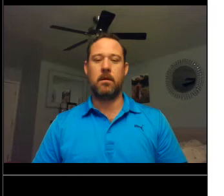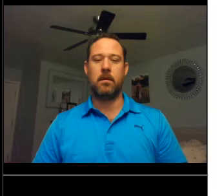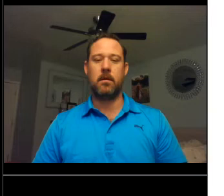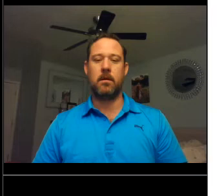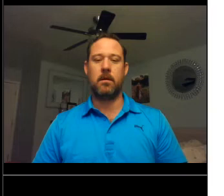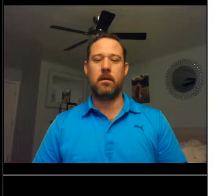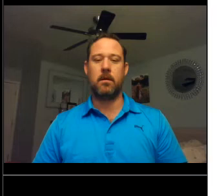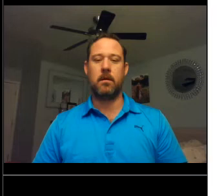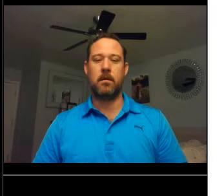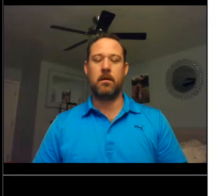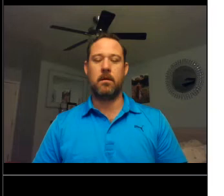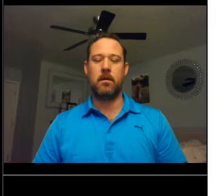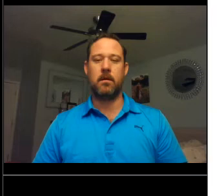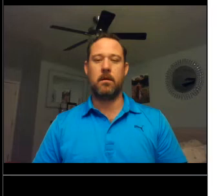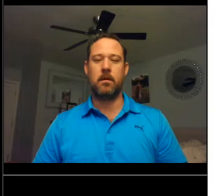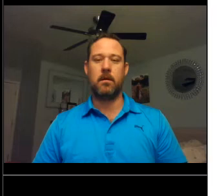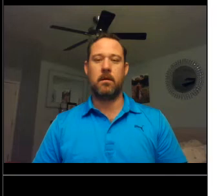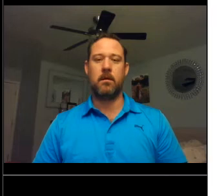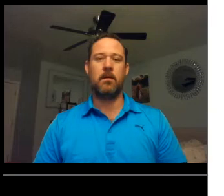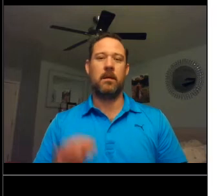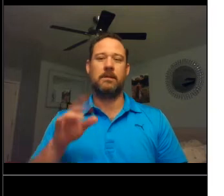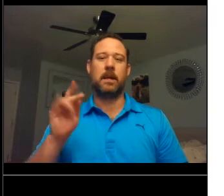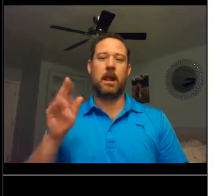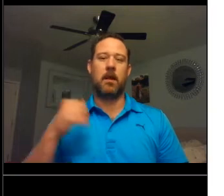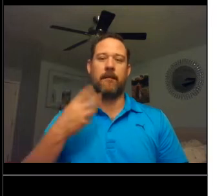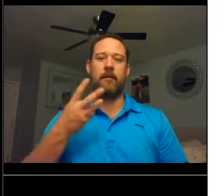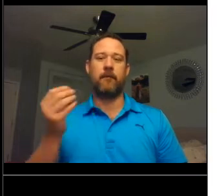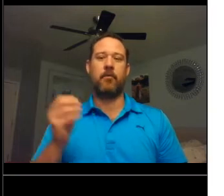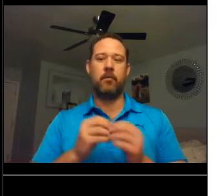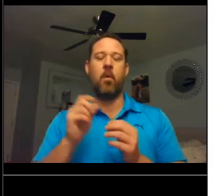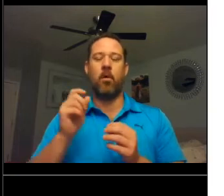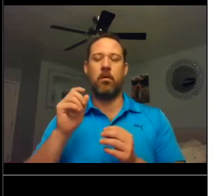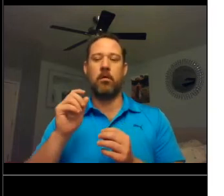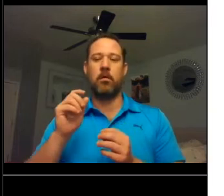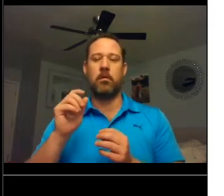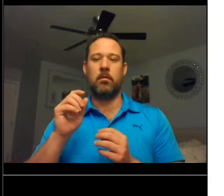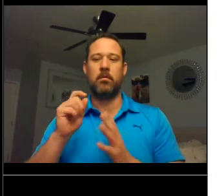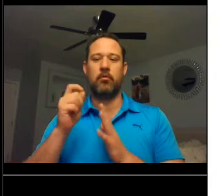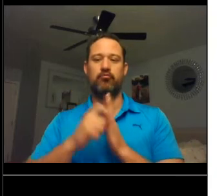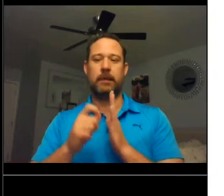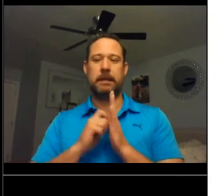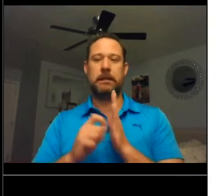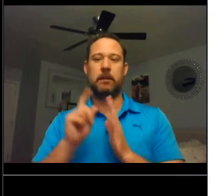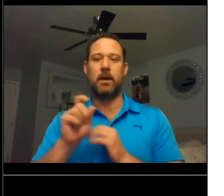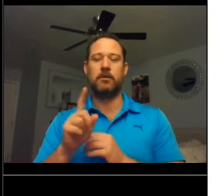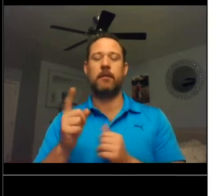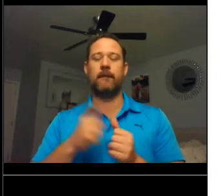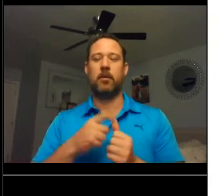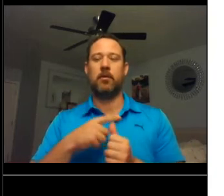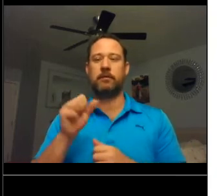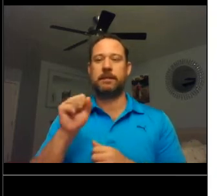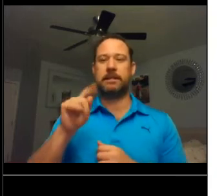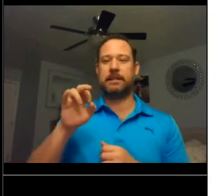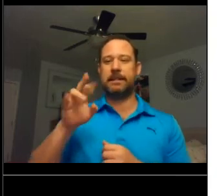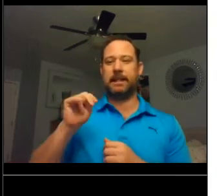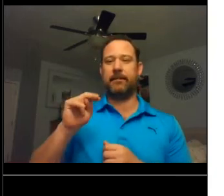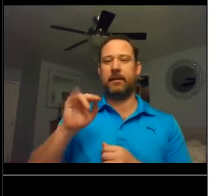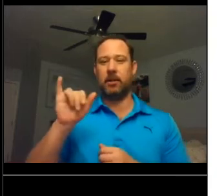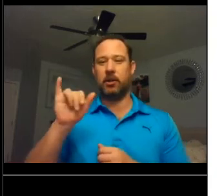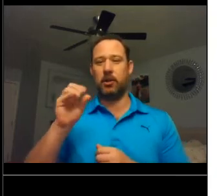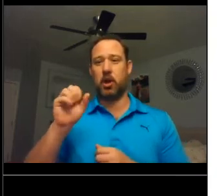Thanks, Sequoia. This is Kayla. We do have a few more written questions that came in. So the first one is from Stephen